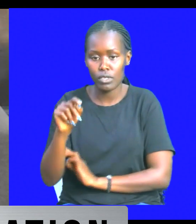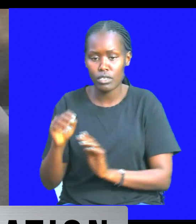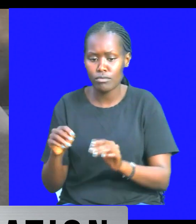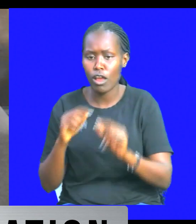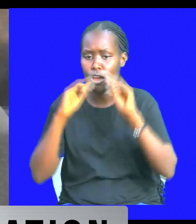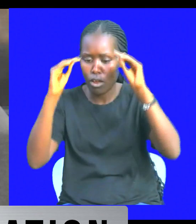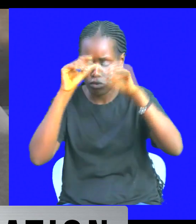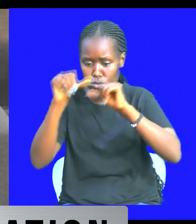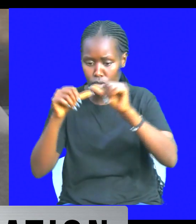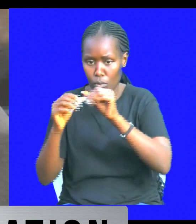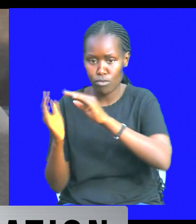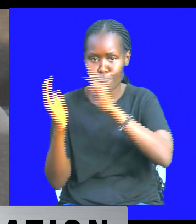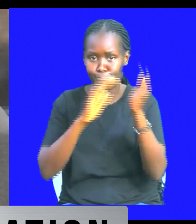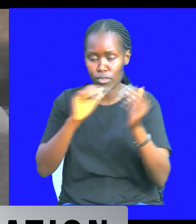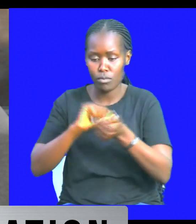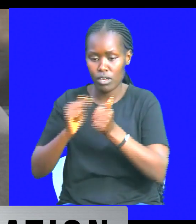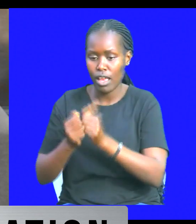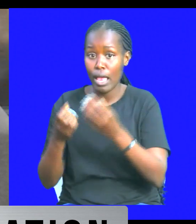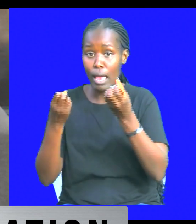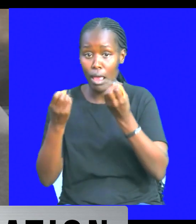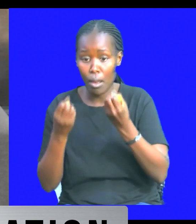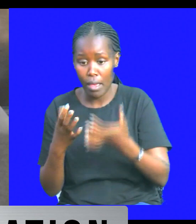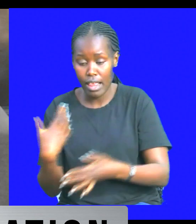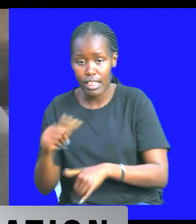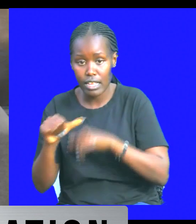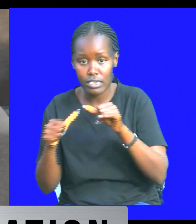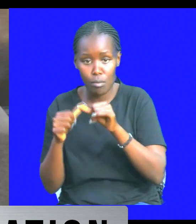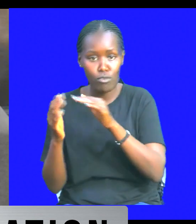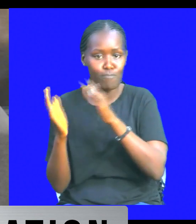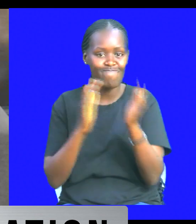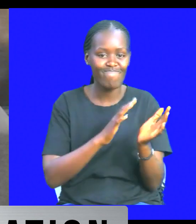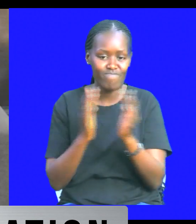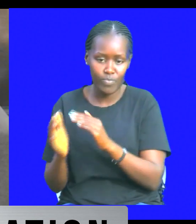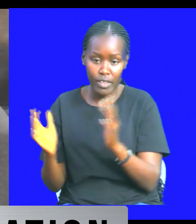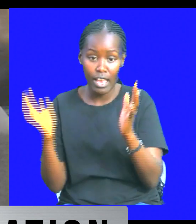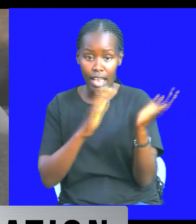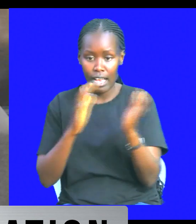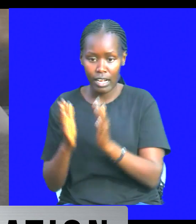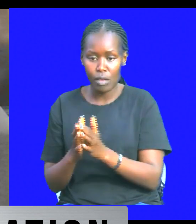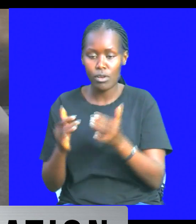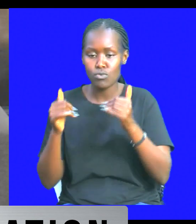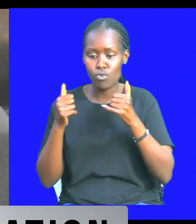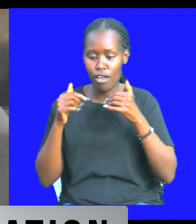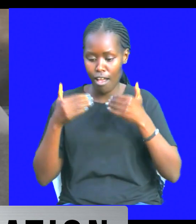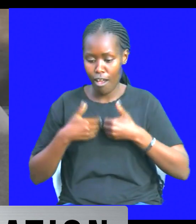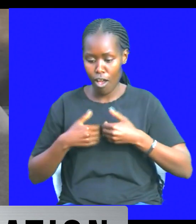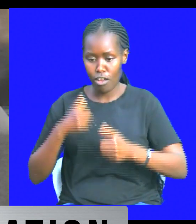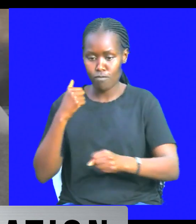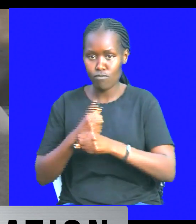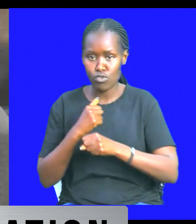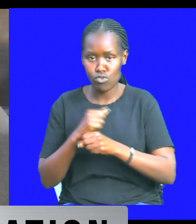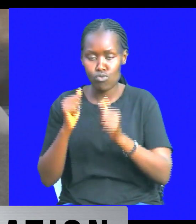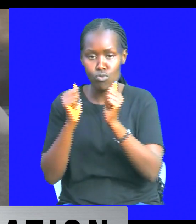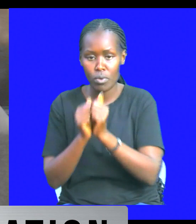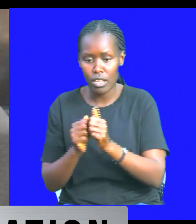climate change and many other things about climate. Yeah. Climate ni kitu we need to deal with because you can see how things have